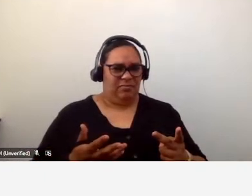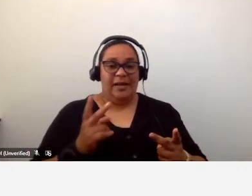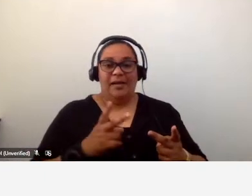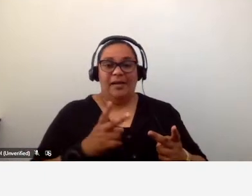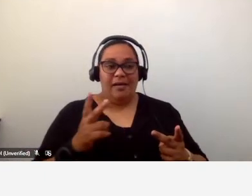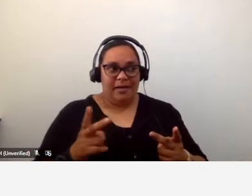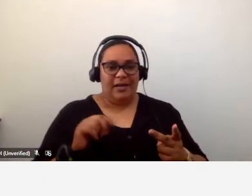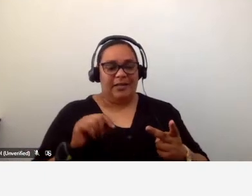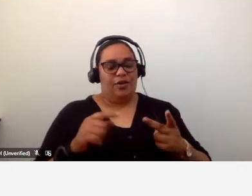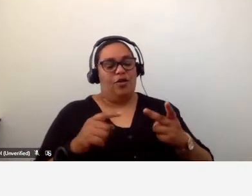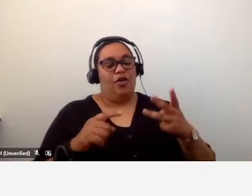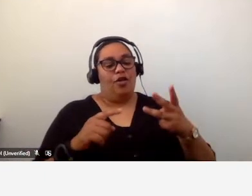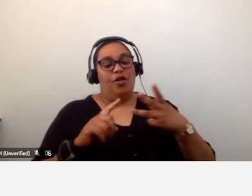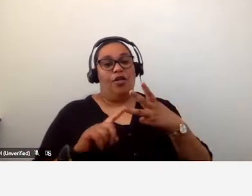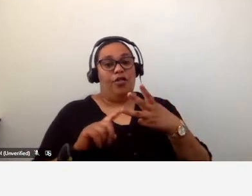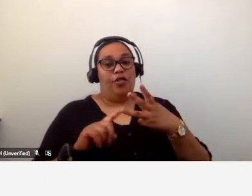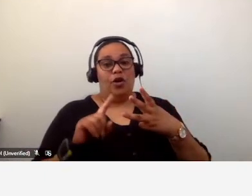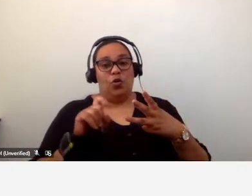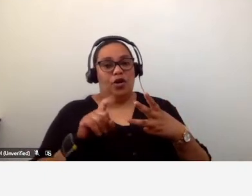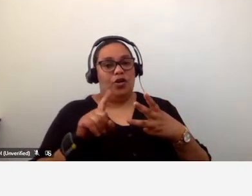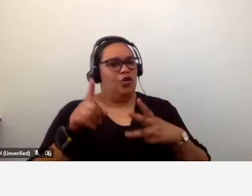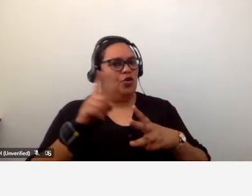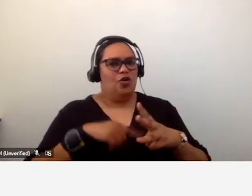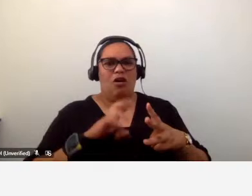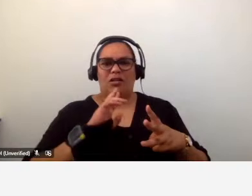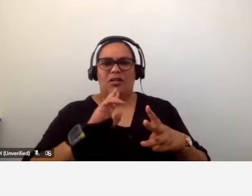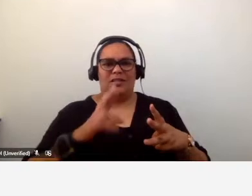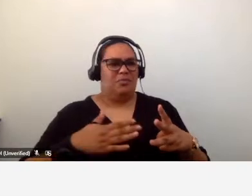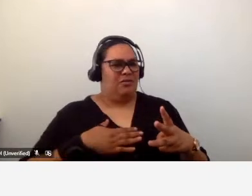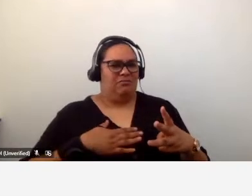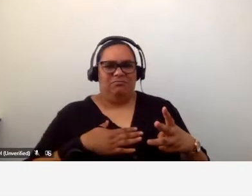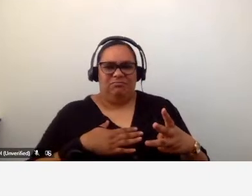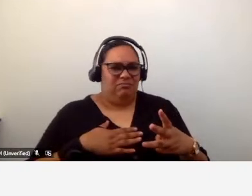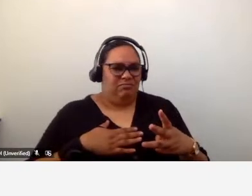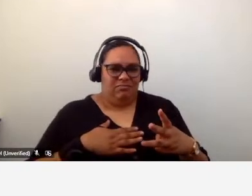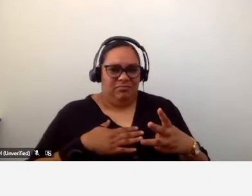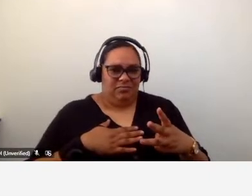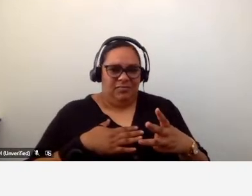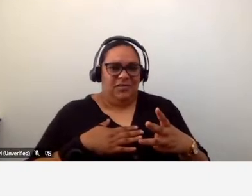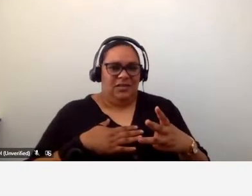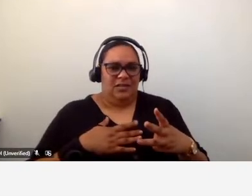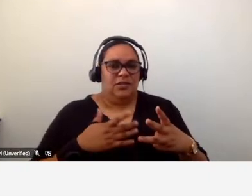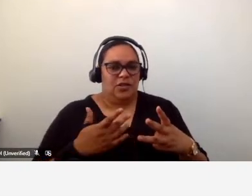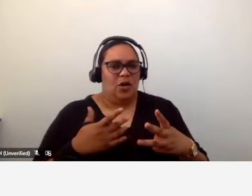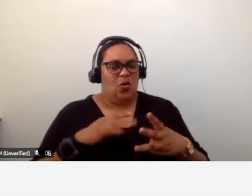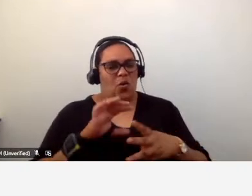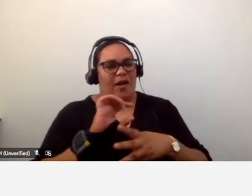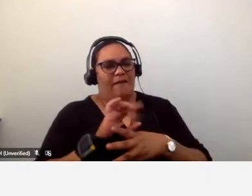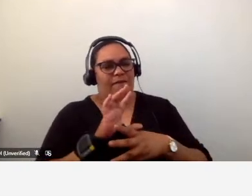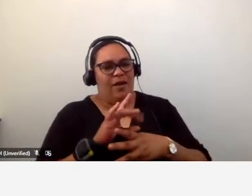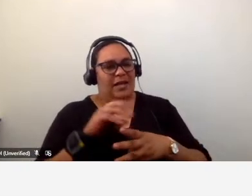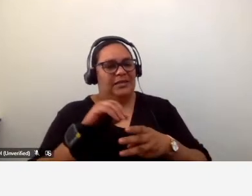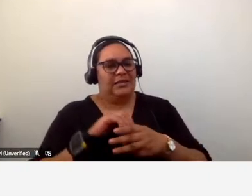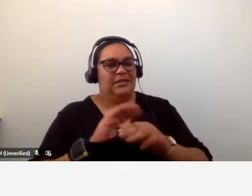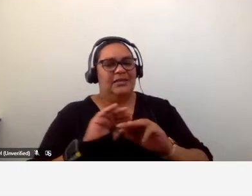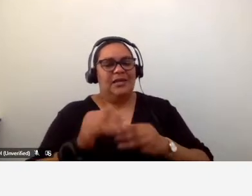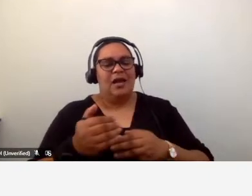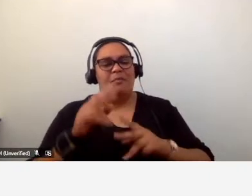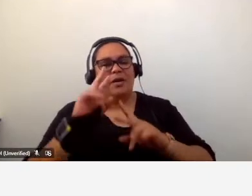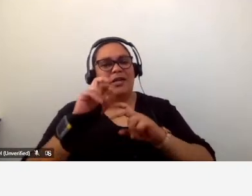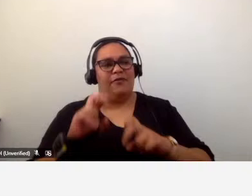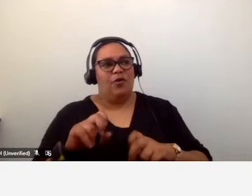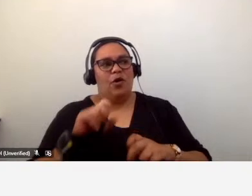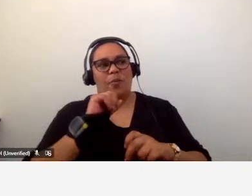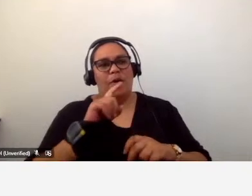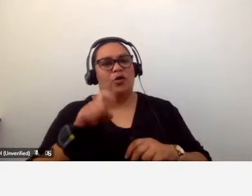Again, the third question you could not respond to are advices in the period under review which